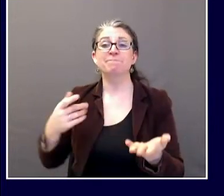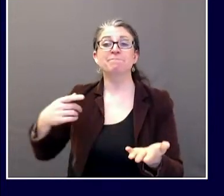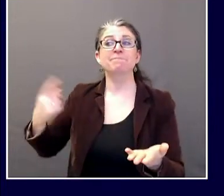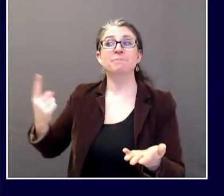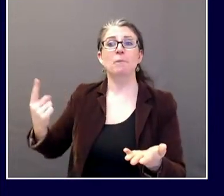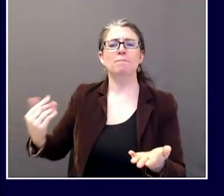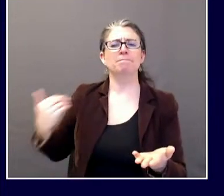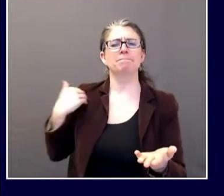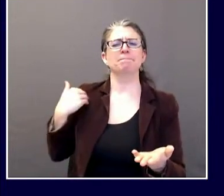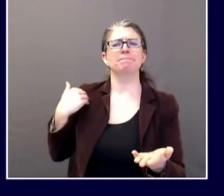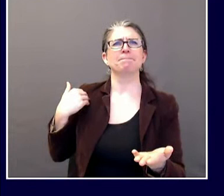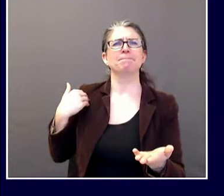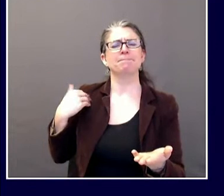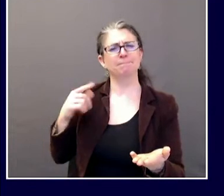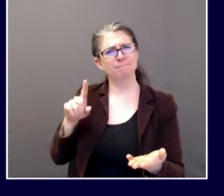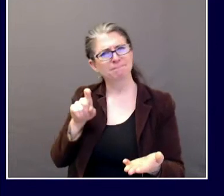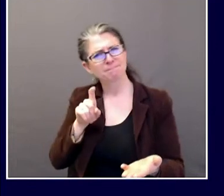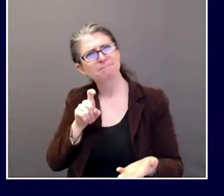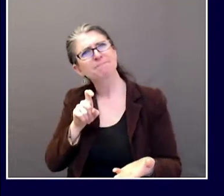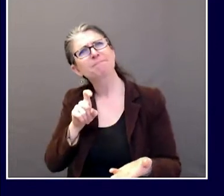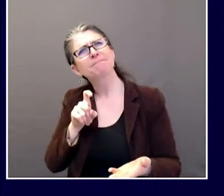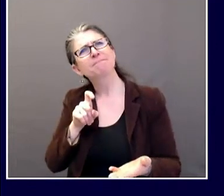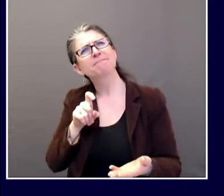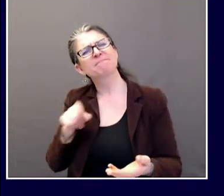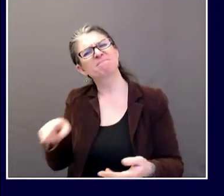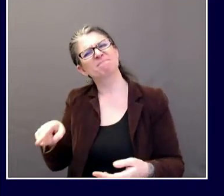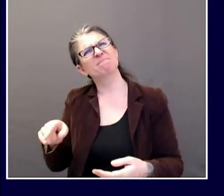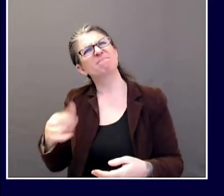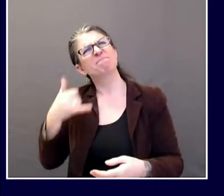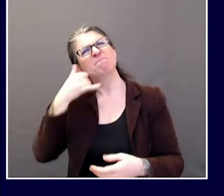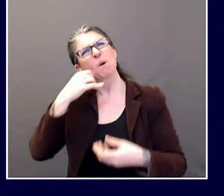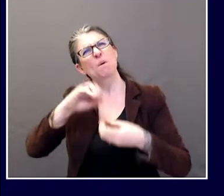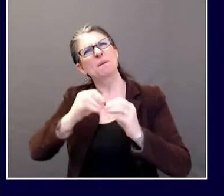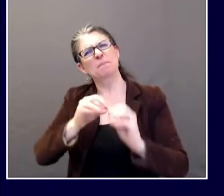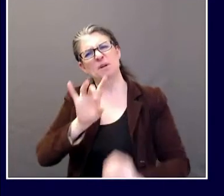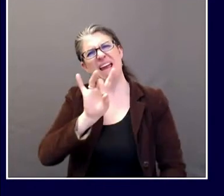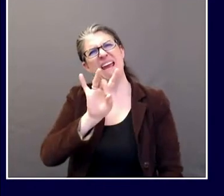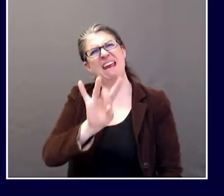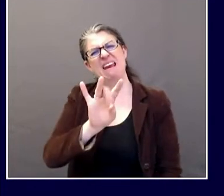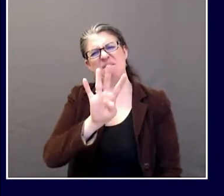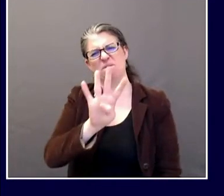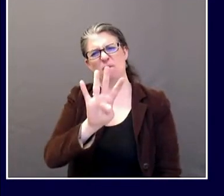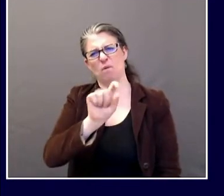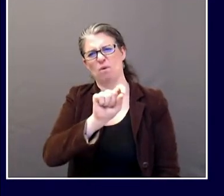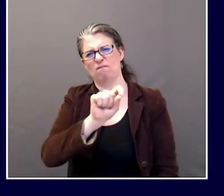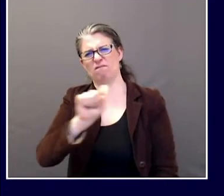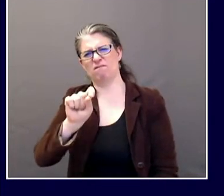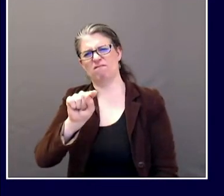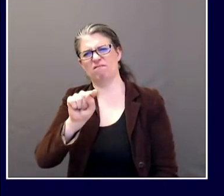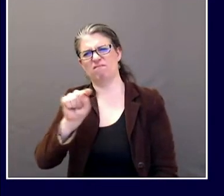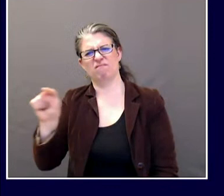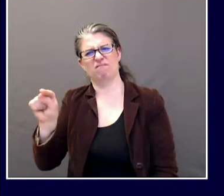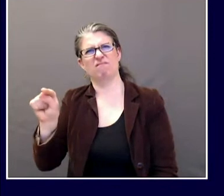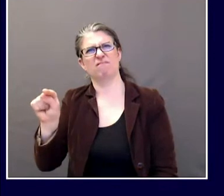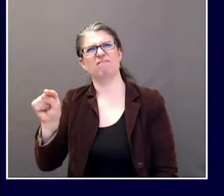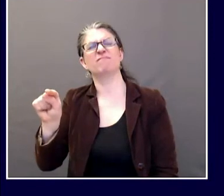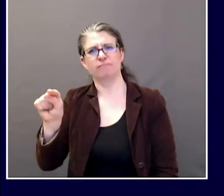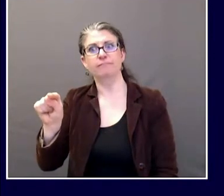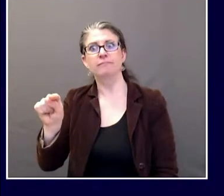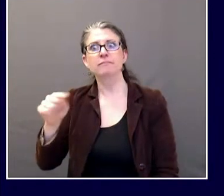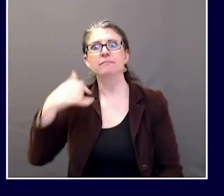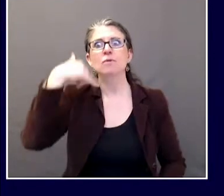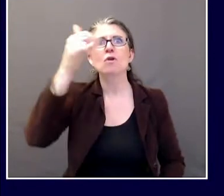number. The folks who are calling from this 844 area code number purport to be